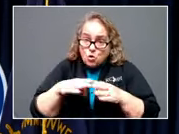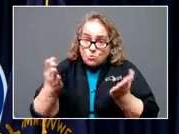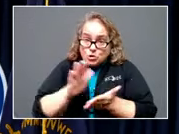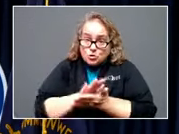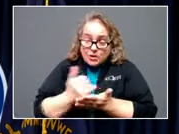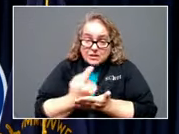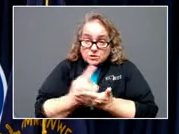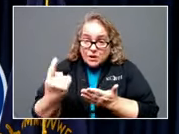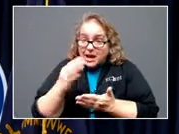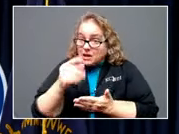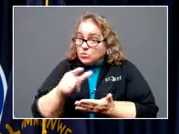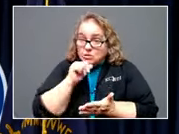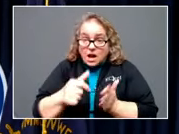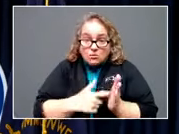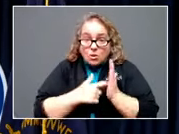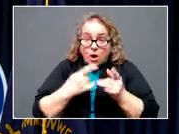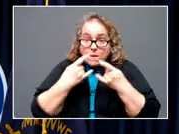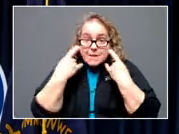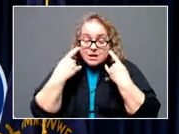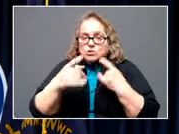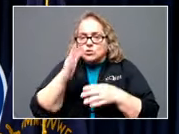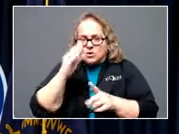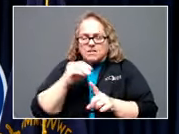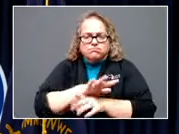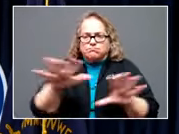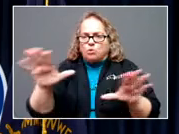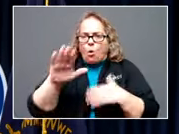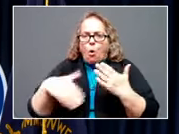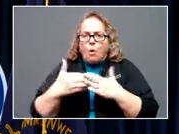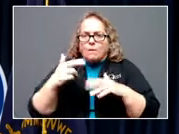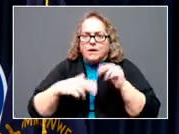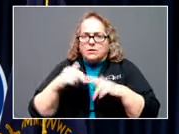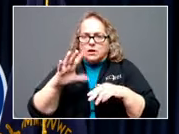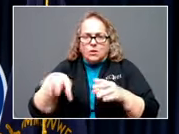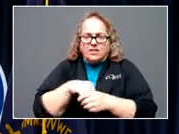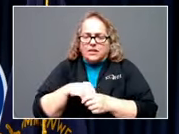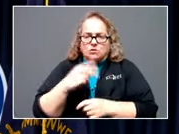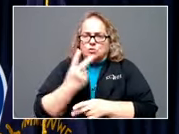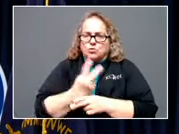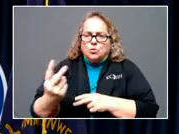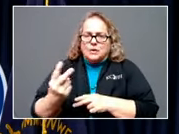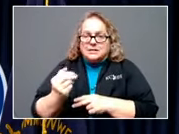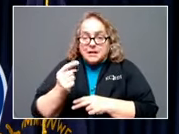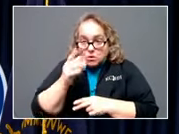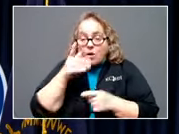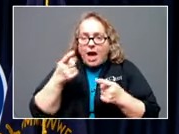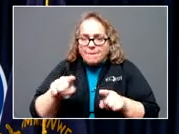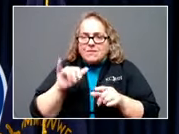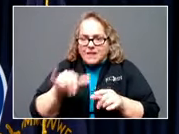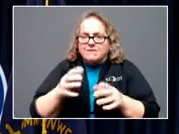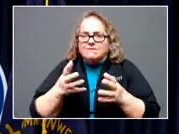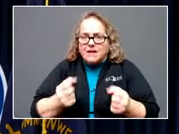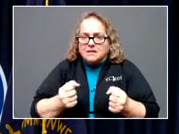requiring masks, you're going to infect the whole building in the first 2 weeks. I mean, it's going to happen that fast. This virus is like measles.